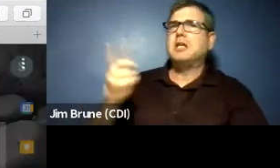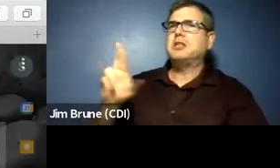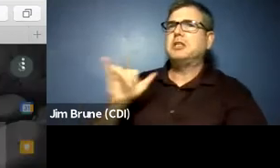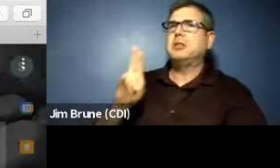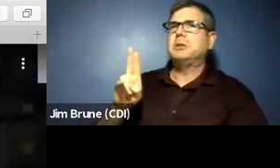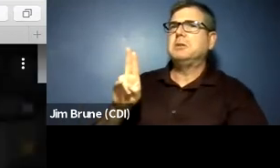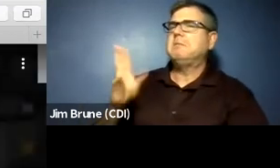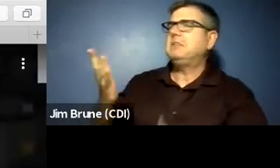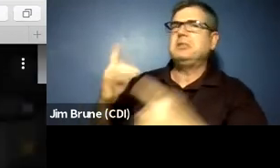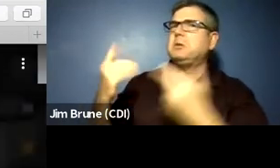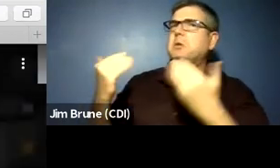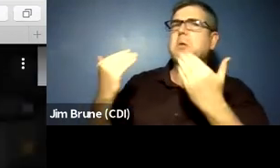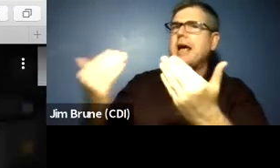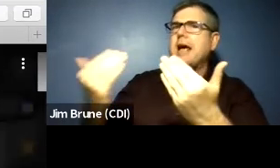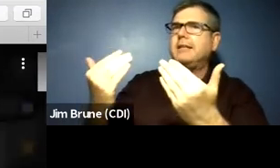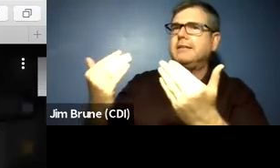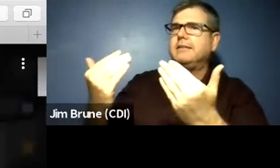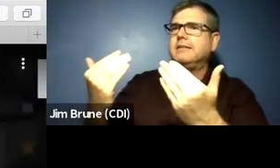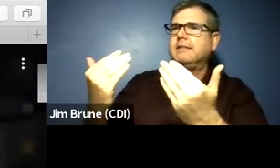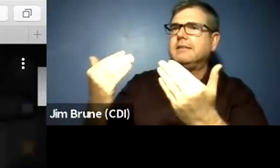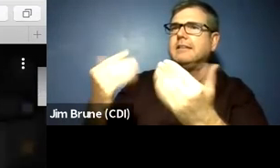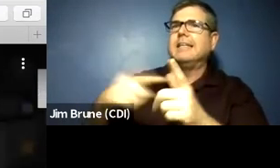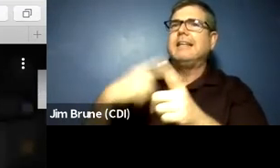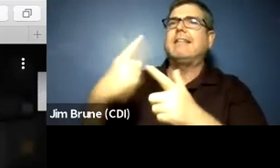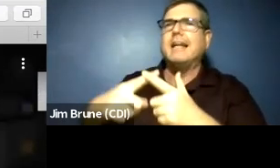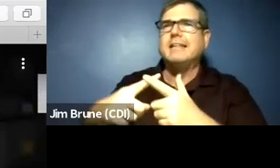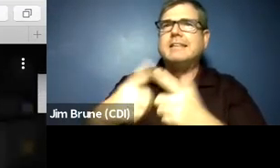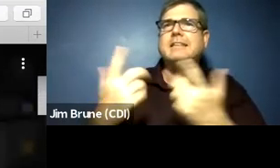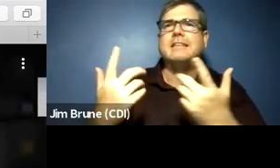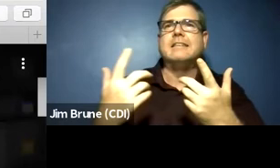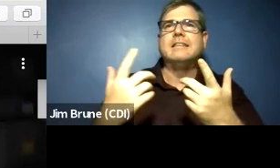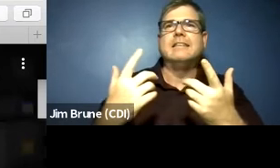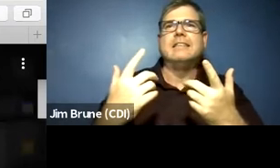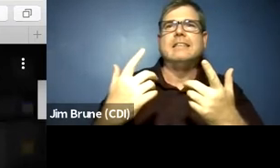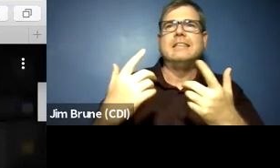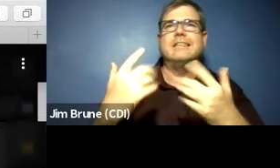us the answer, Okay. we can try it that way. Okay. All right.